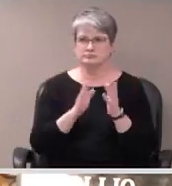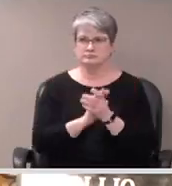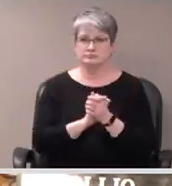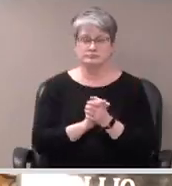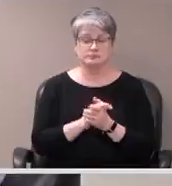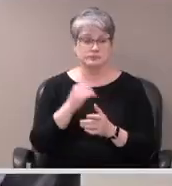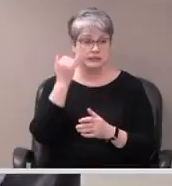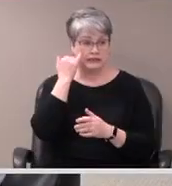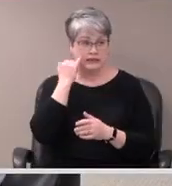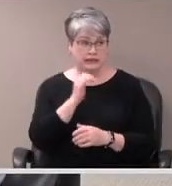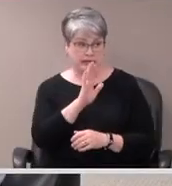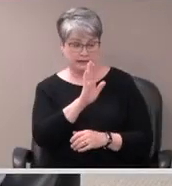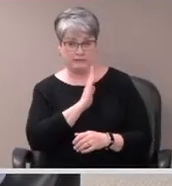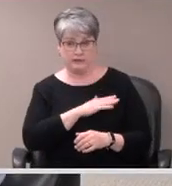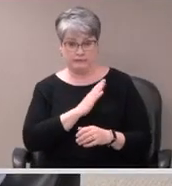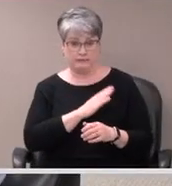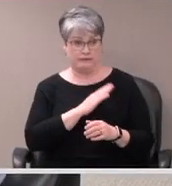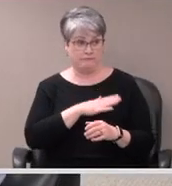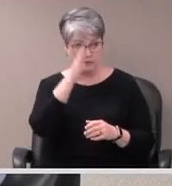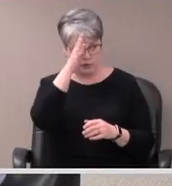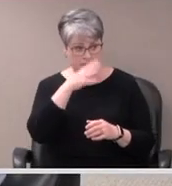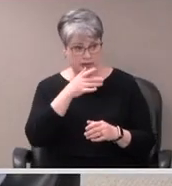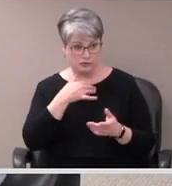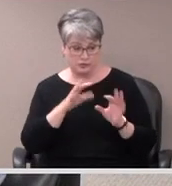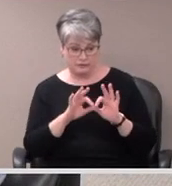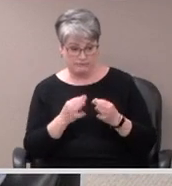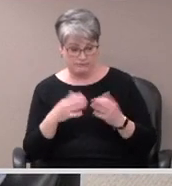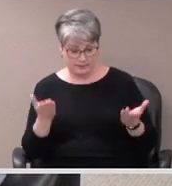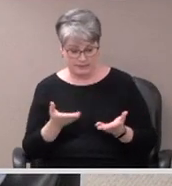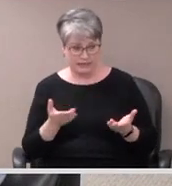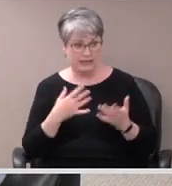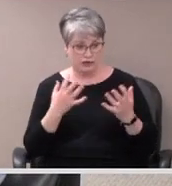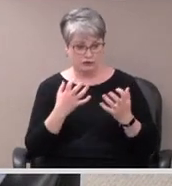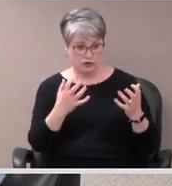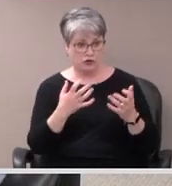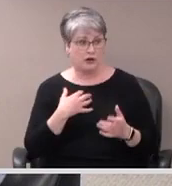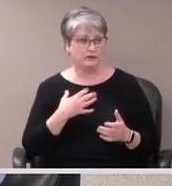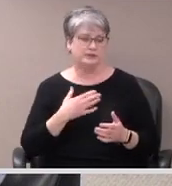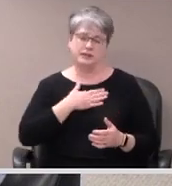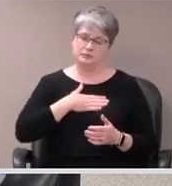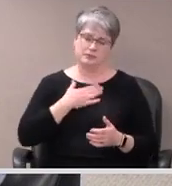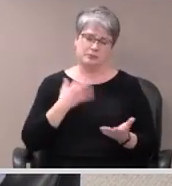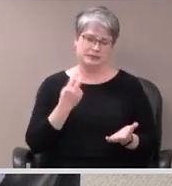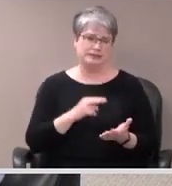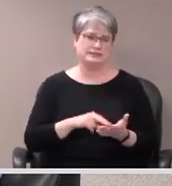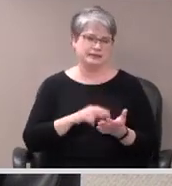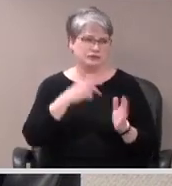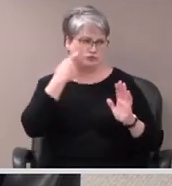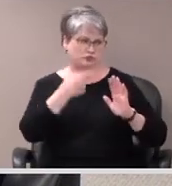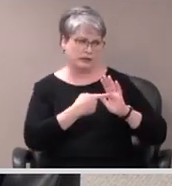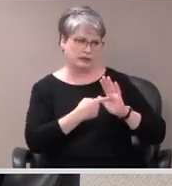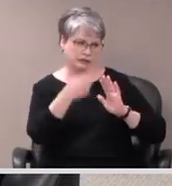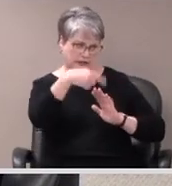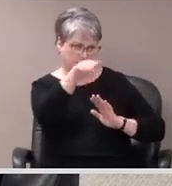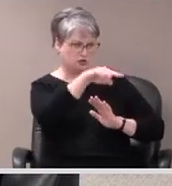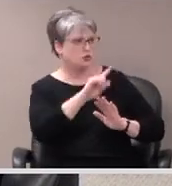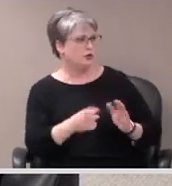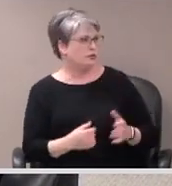And if Audrey's parents or family are in the audience, if her parents or family in the audience, please stand to be recognized.